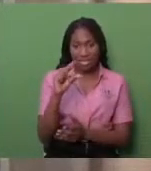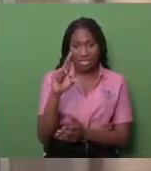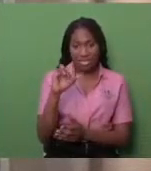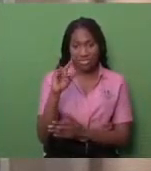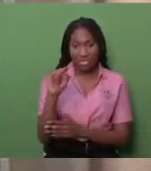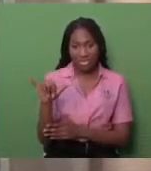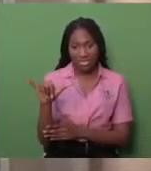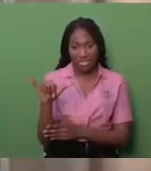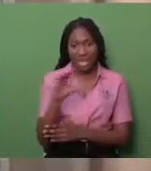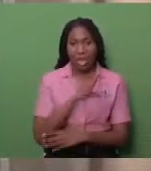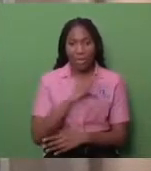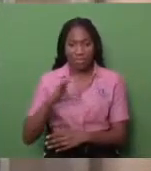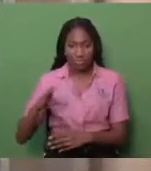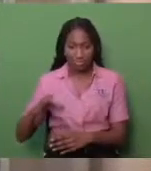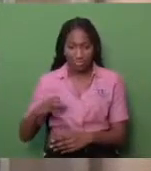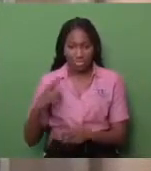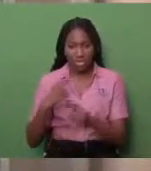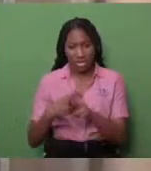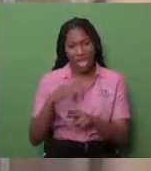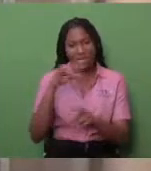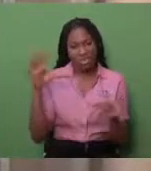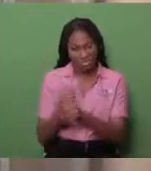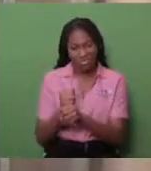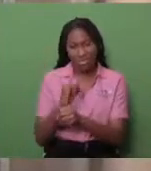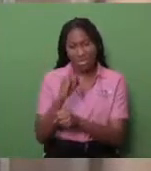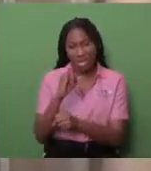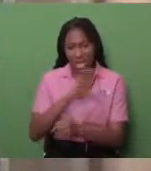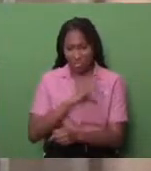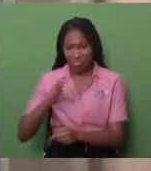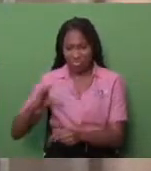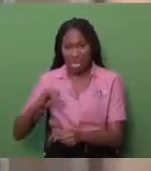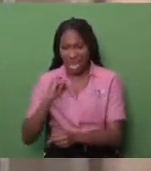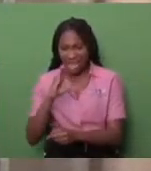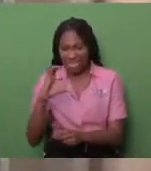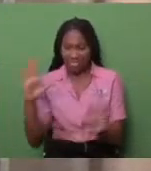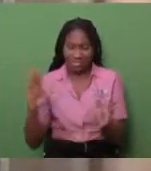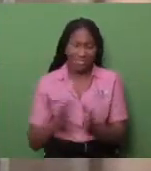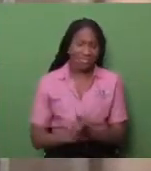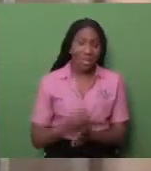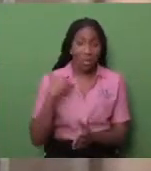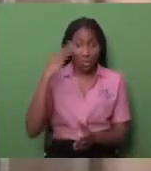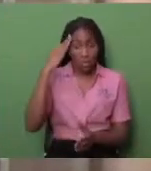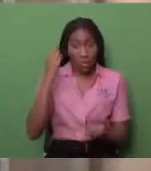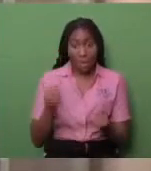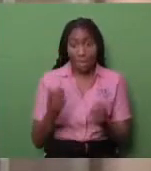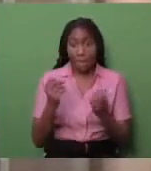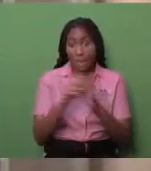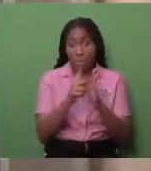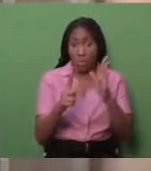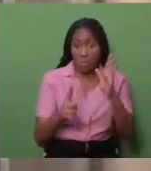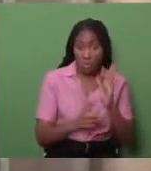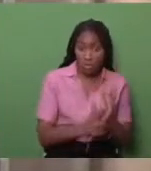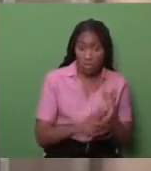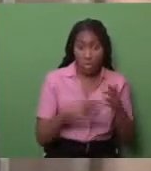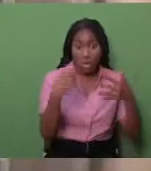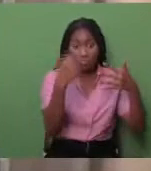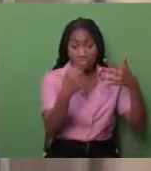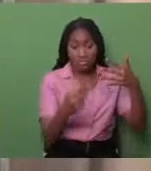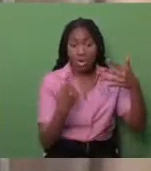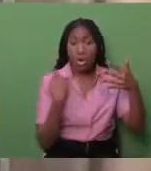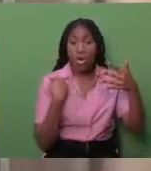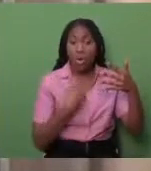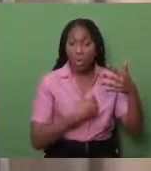Commission. We all know we are persons in public life, and as persons in public life, by law, we are compelled to declare assets to the